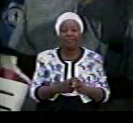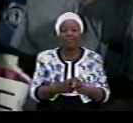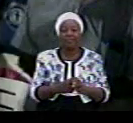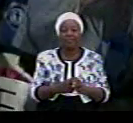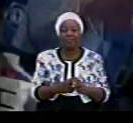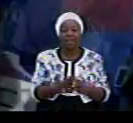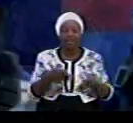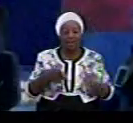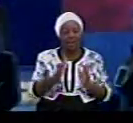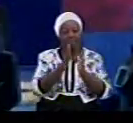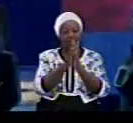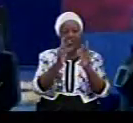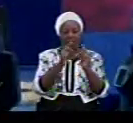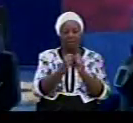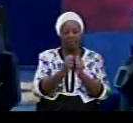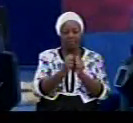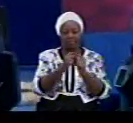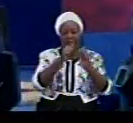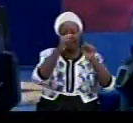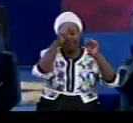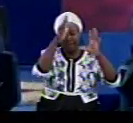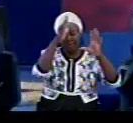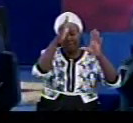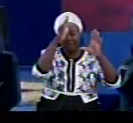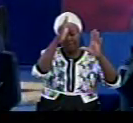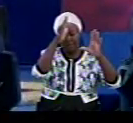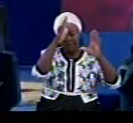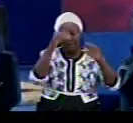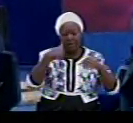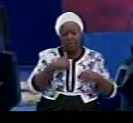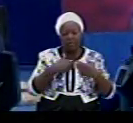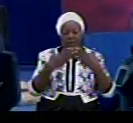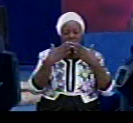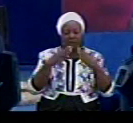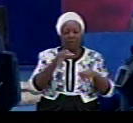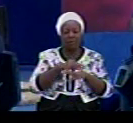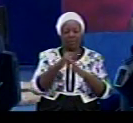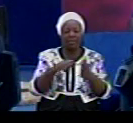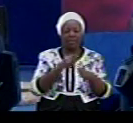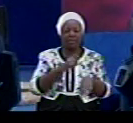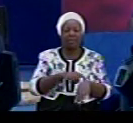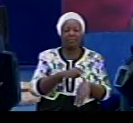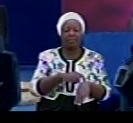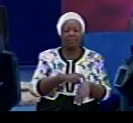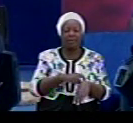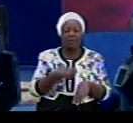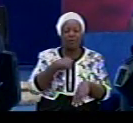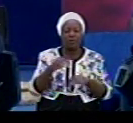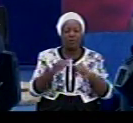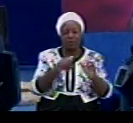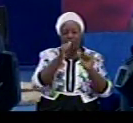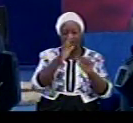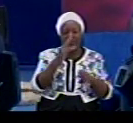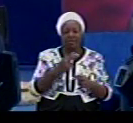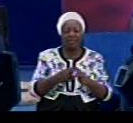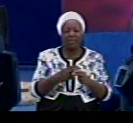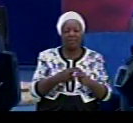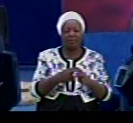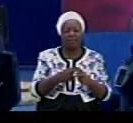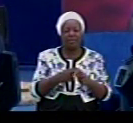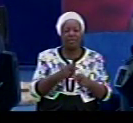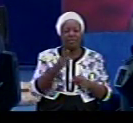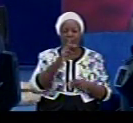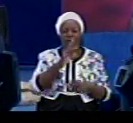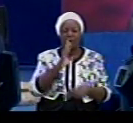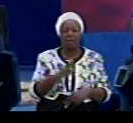Let's pray together. Father, we thank you at this time. We do bless your name. You are